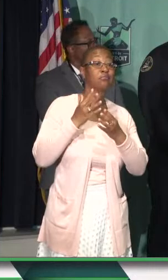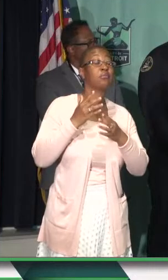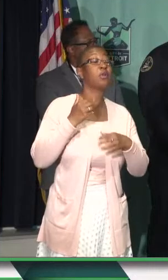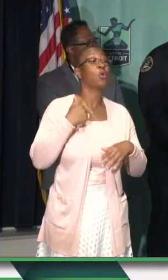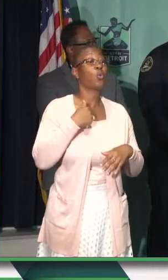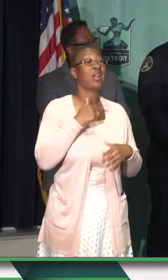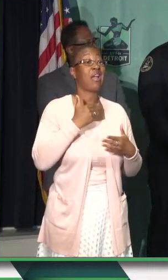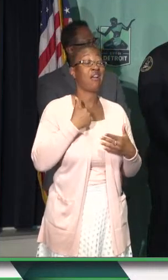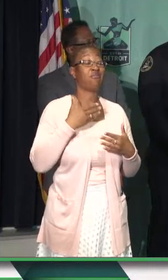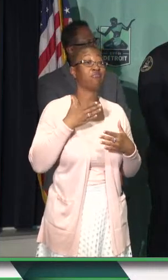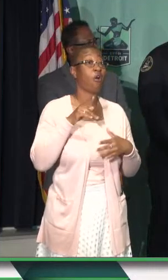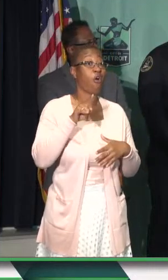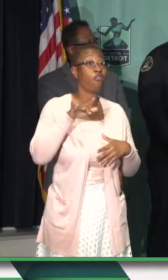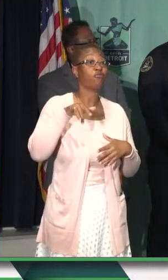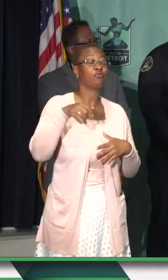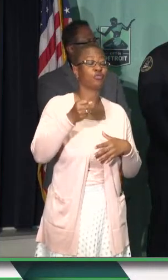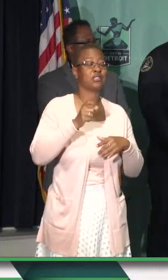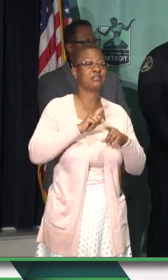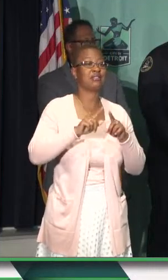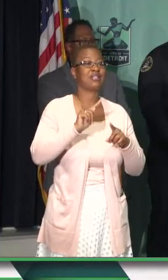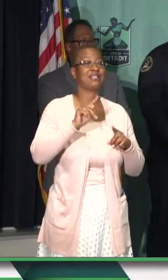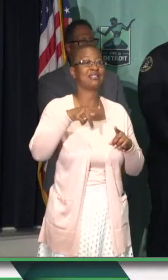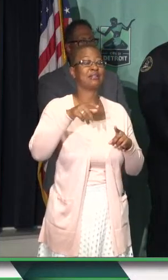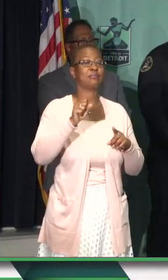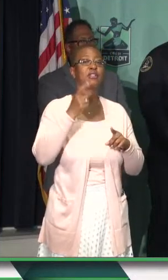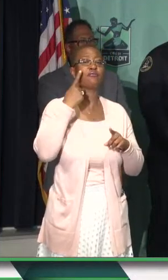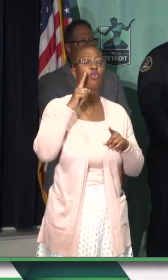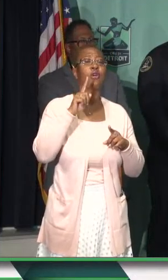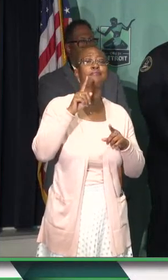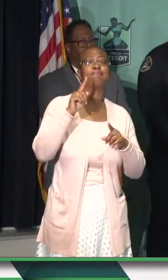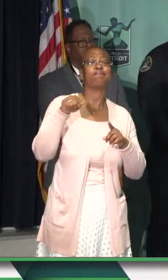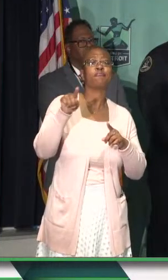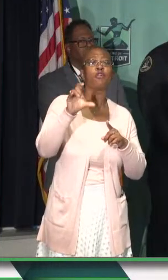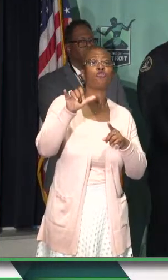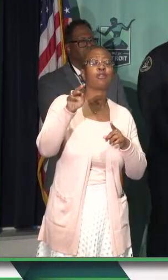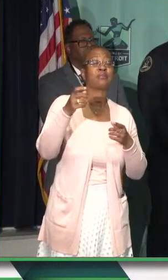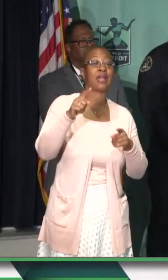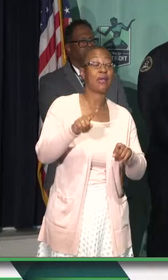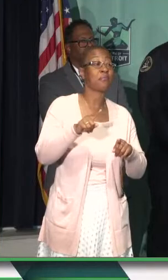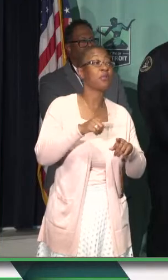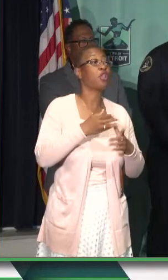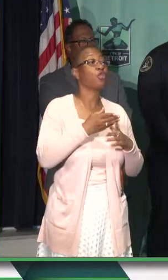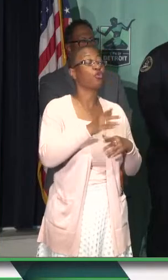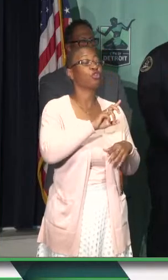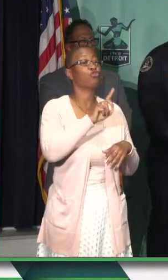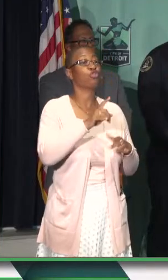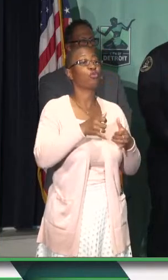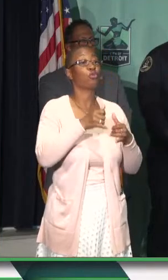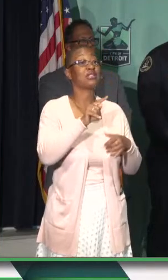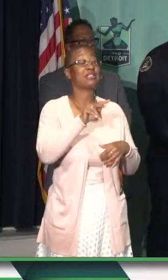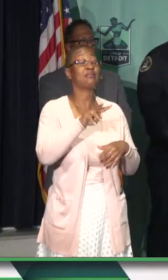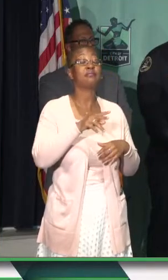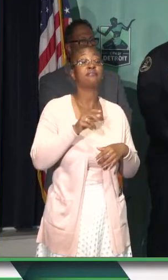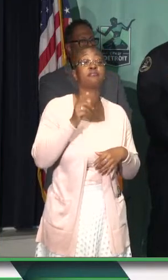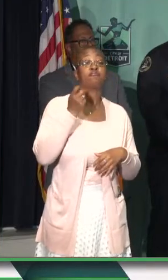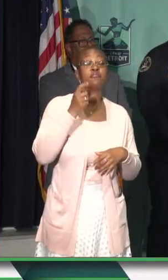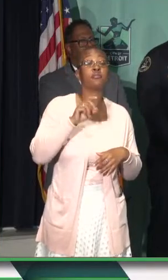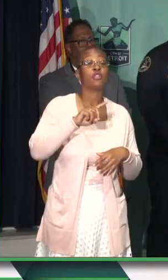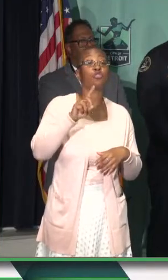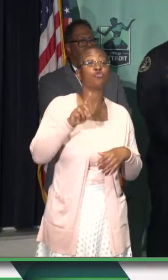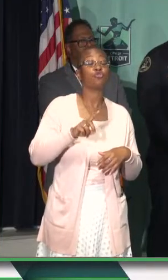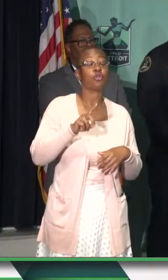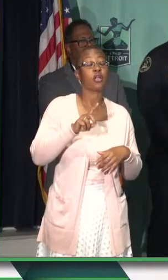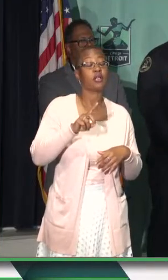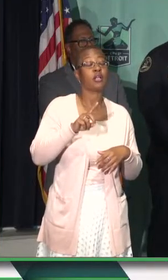hundreds of tips for Detroit Rewards TV, and Crime Stoppers of Michigan pledges